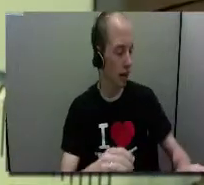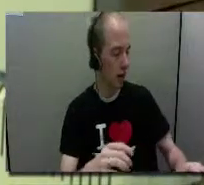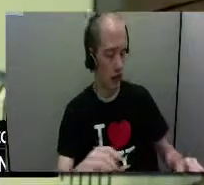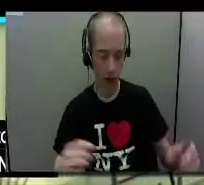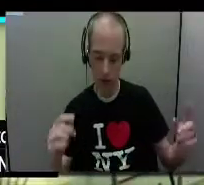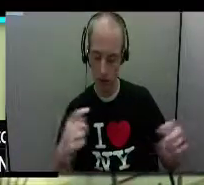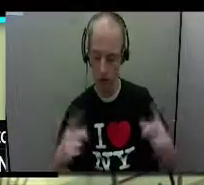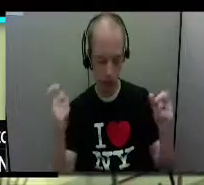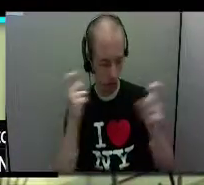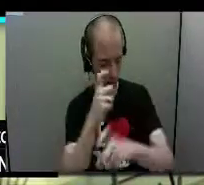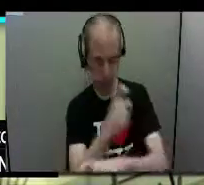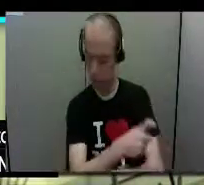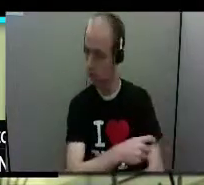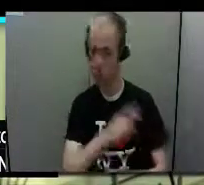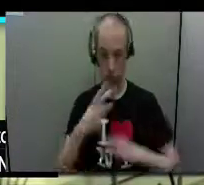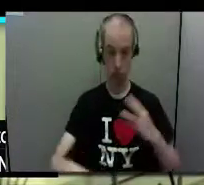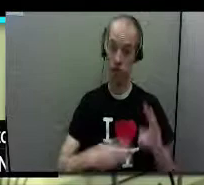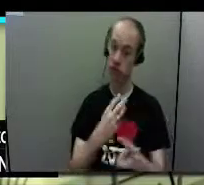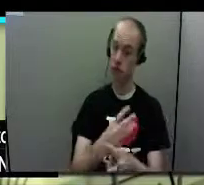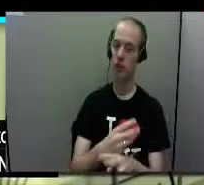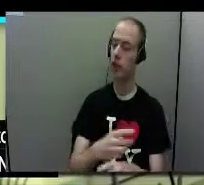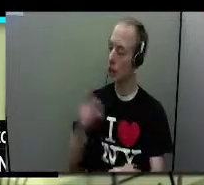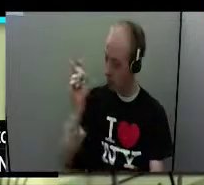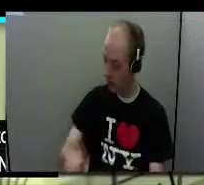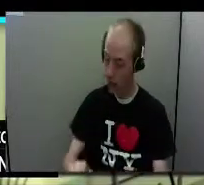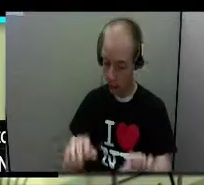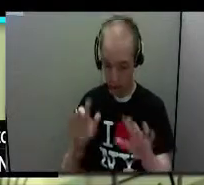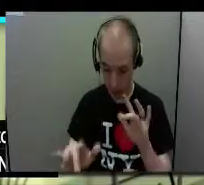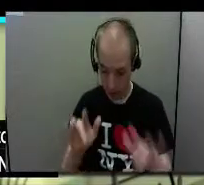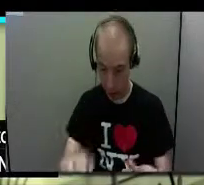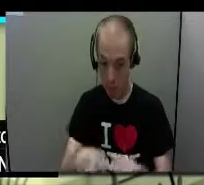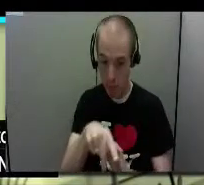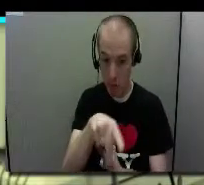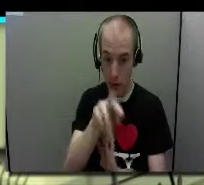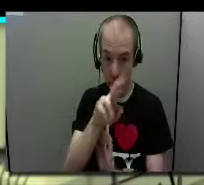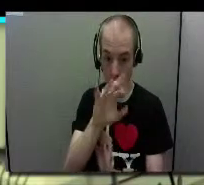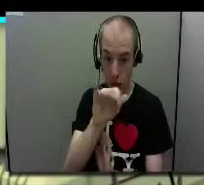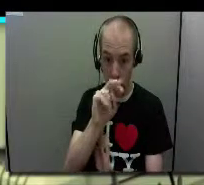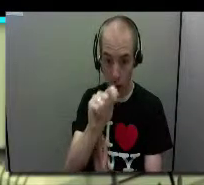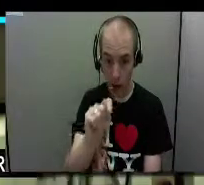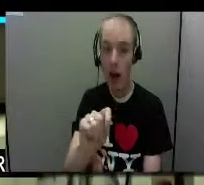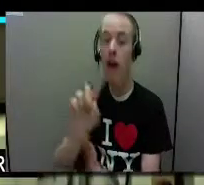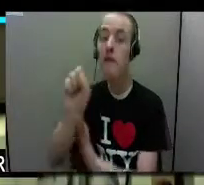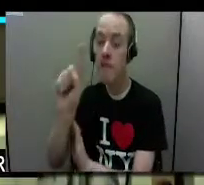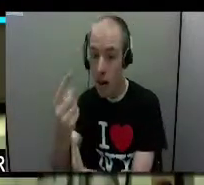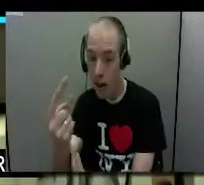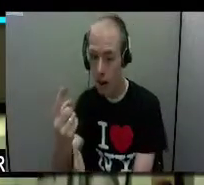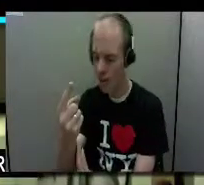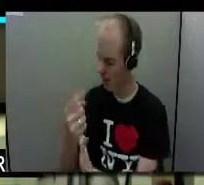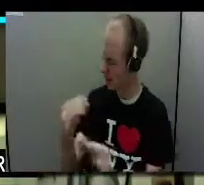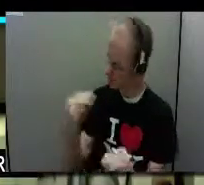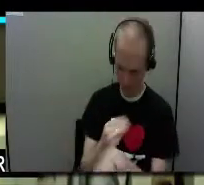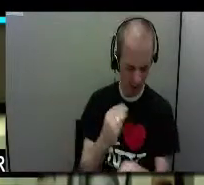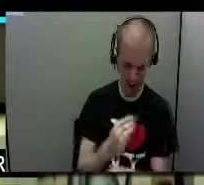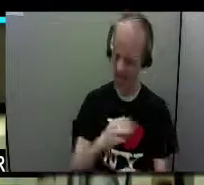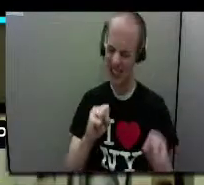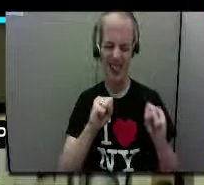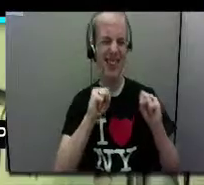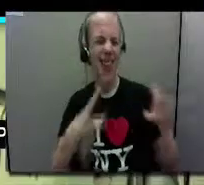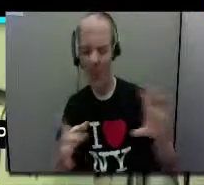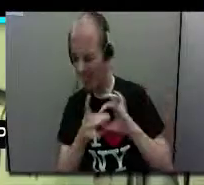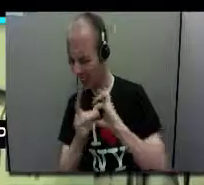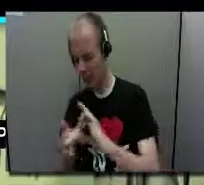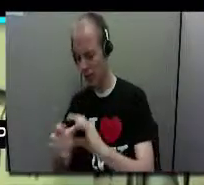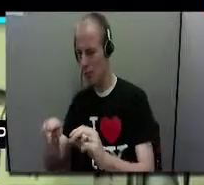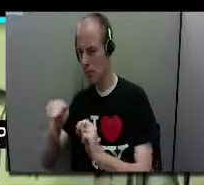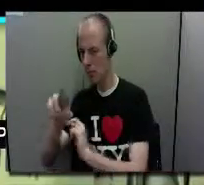in the world. So what you need to do is you have to type the word print first. Oh. Math has nothing to do with print.